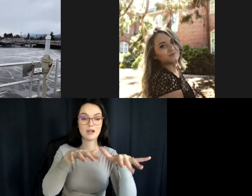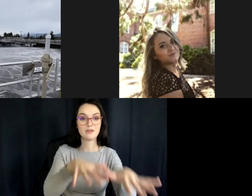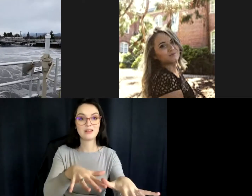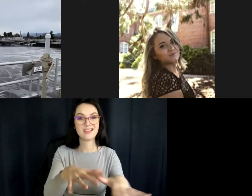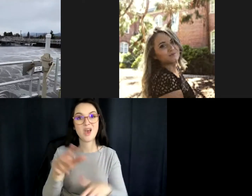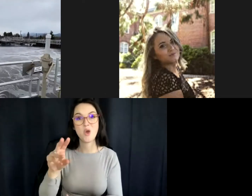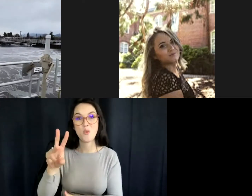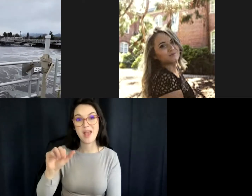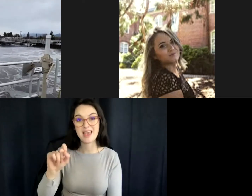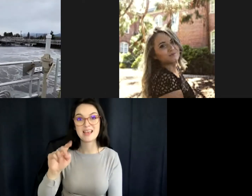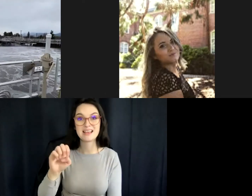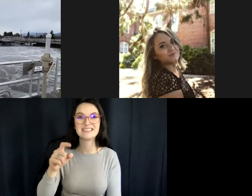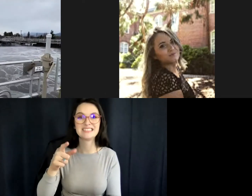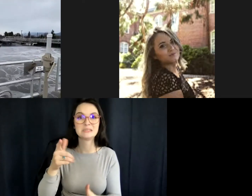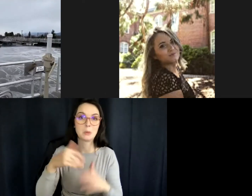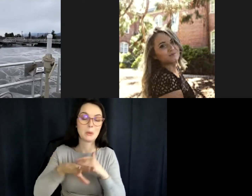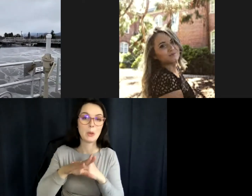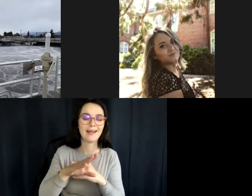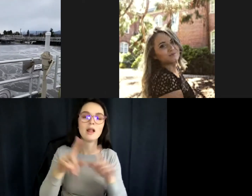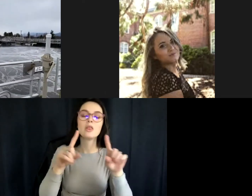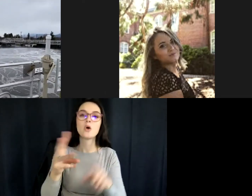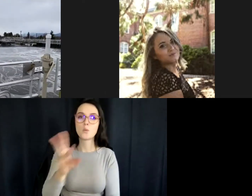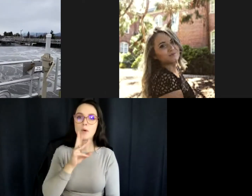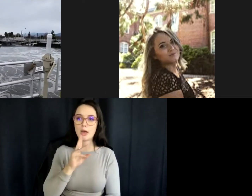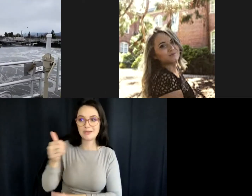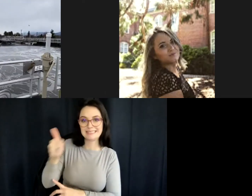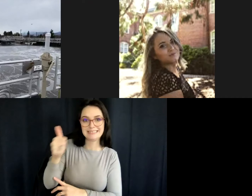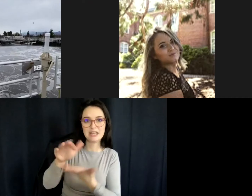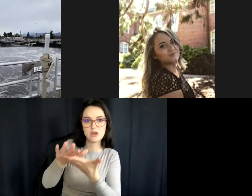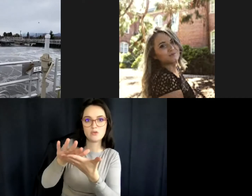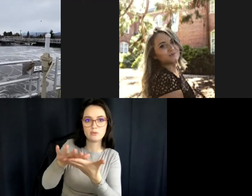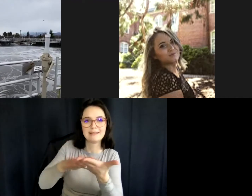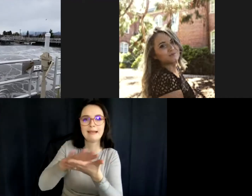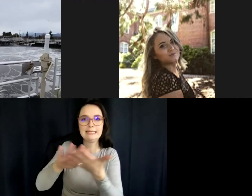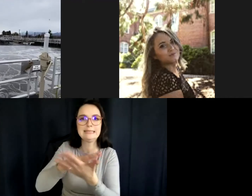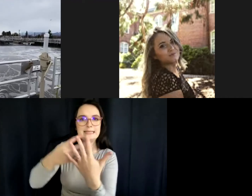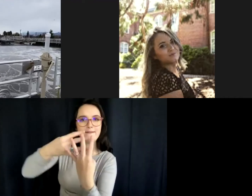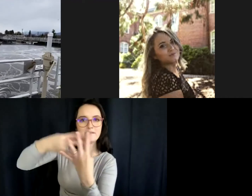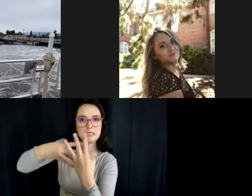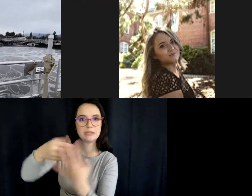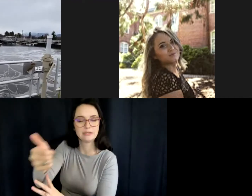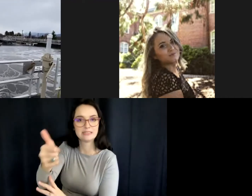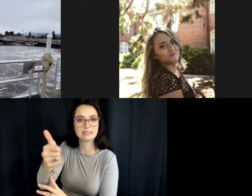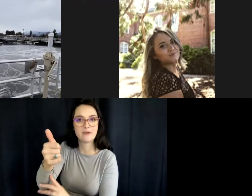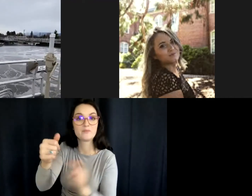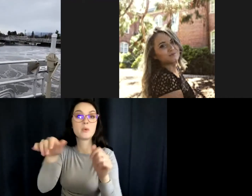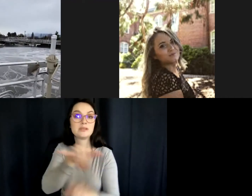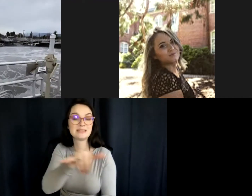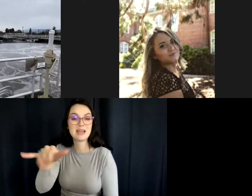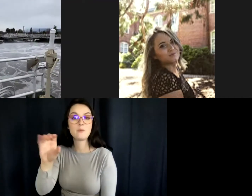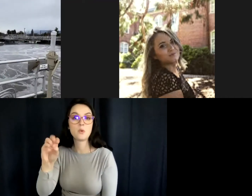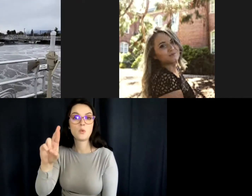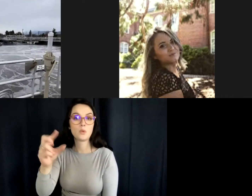water onto the secondary clarifiers, will go with the water, and then we'll actually remove the microorganisms out at the